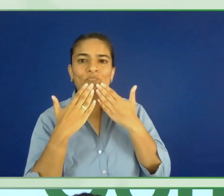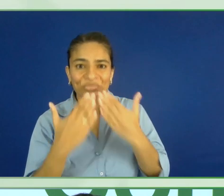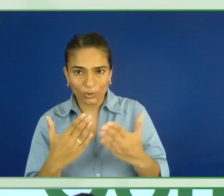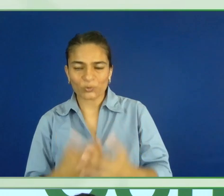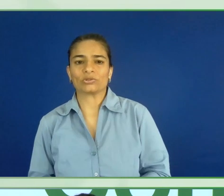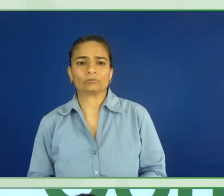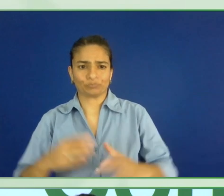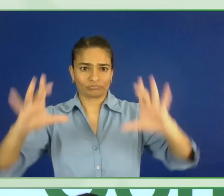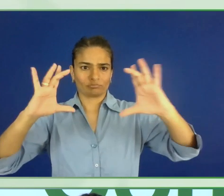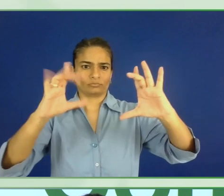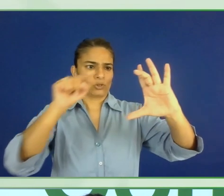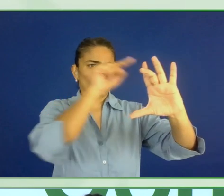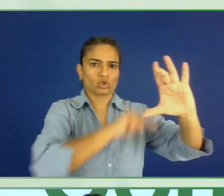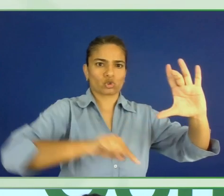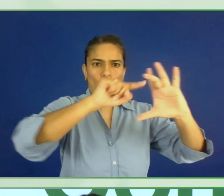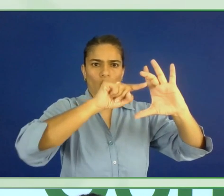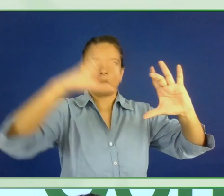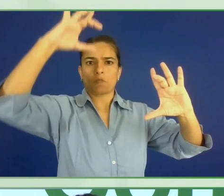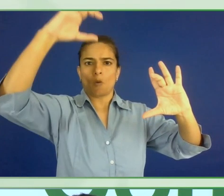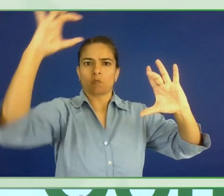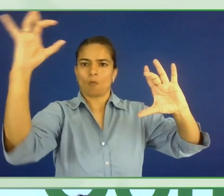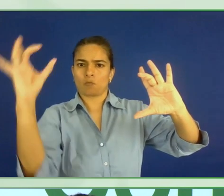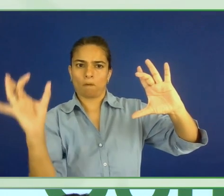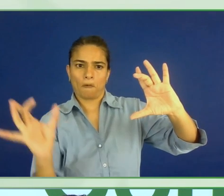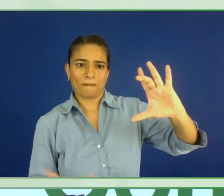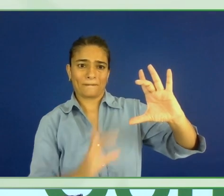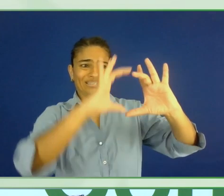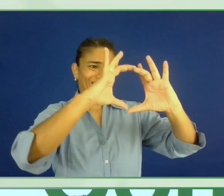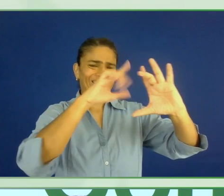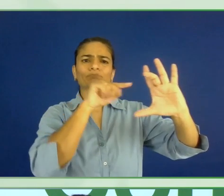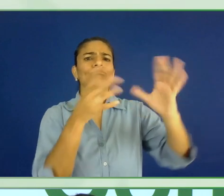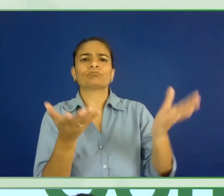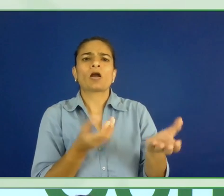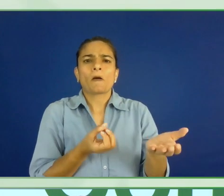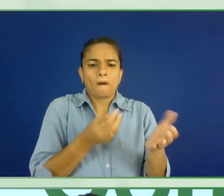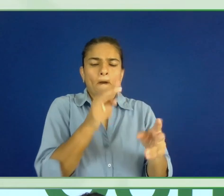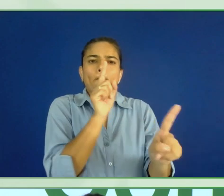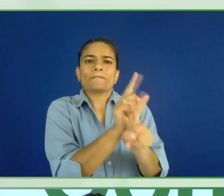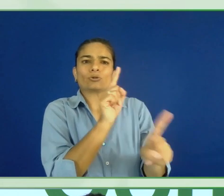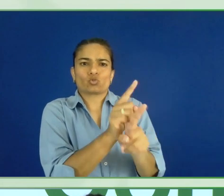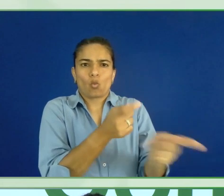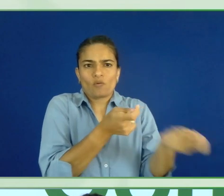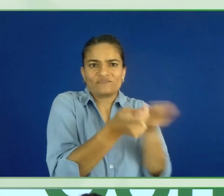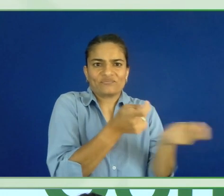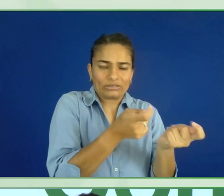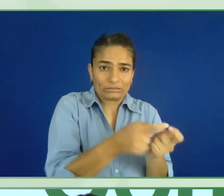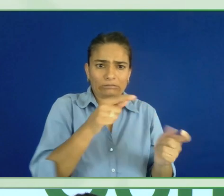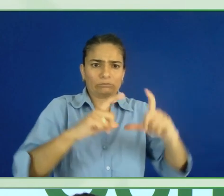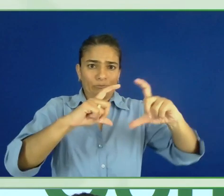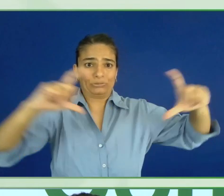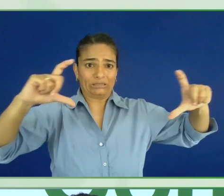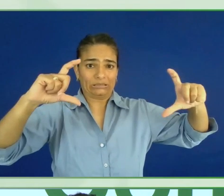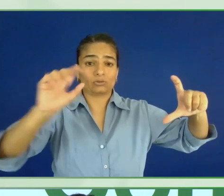and it's larger than the other 3 circles that are on this chart. That's because that's what we do. That's our passion, and that's the main place that